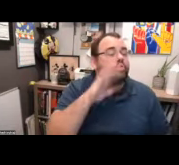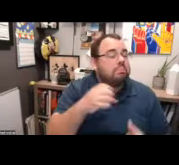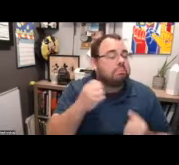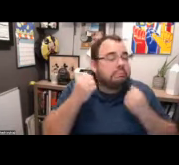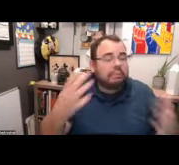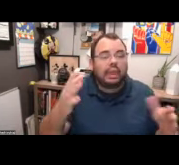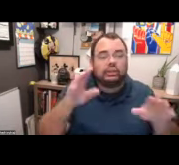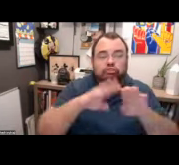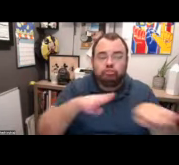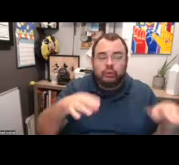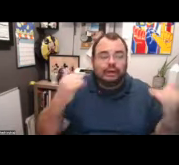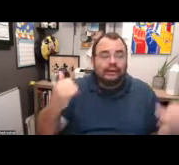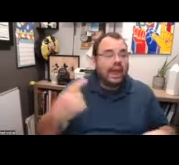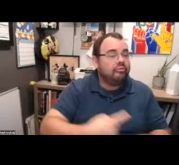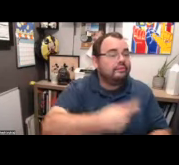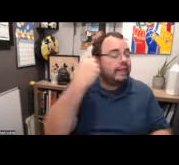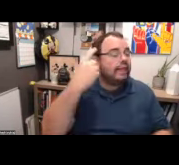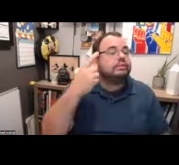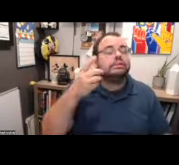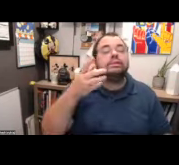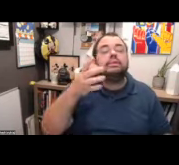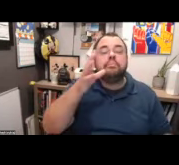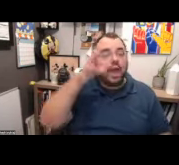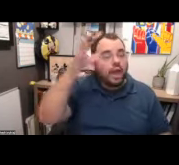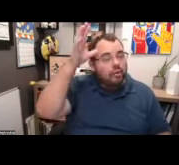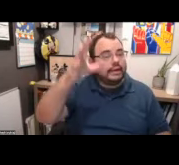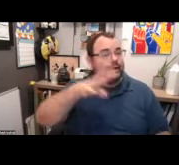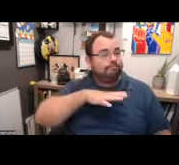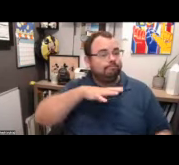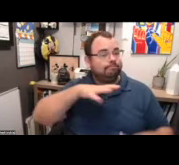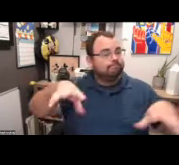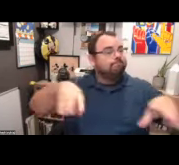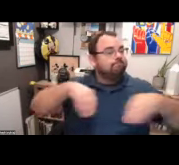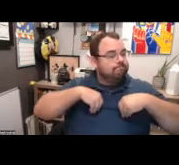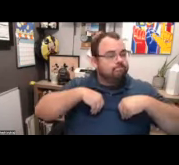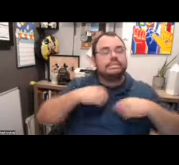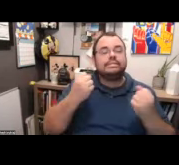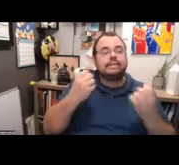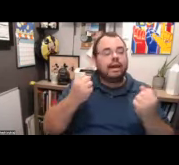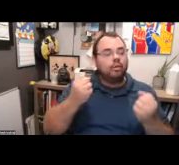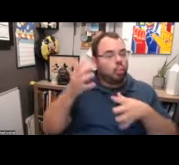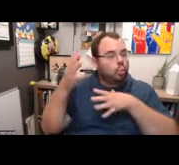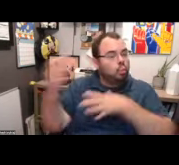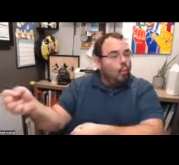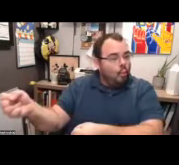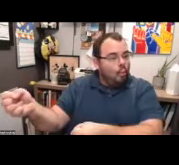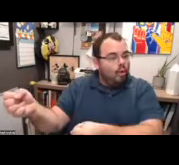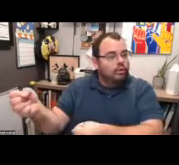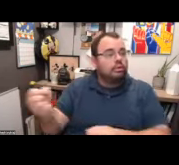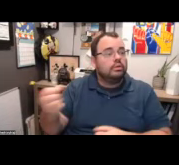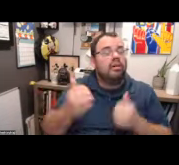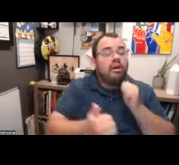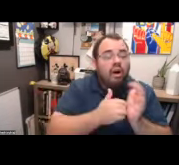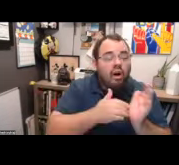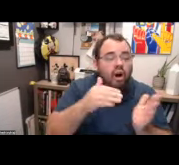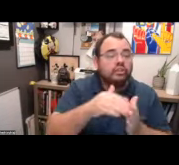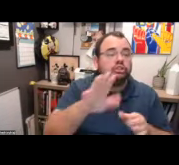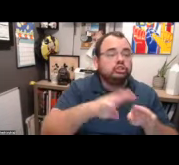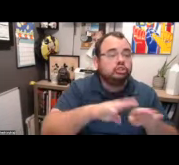my parents continue to do that because so many children now, the very first day, the parents, okay, yeah, we'll get that.